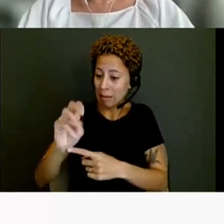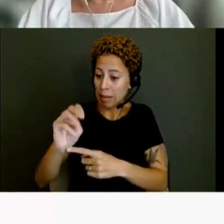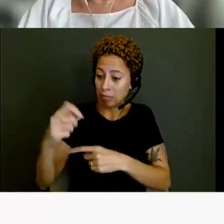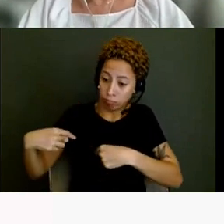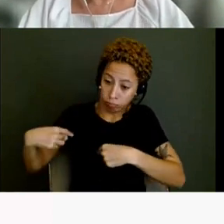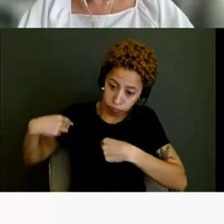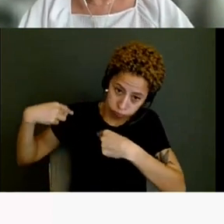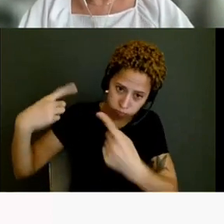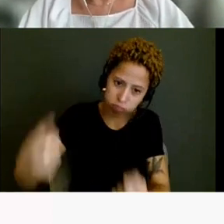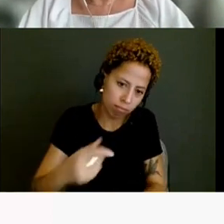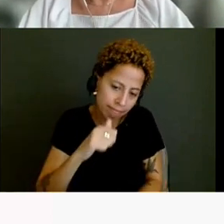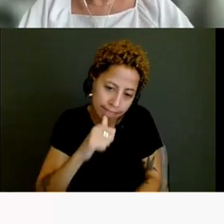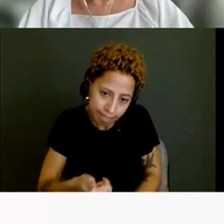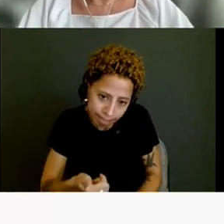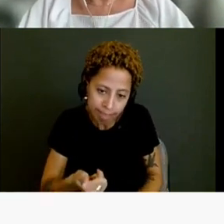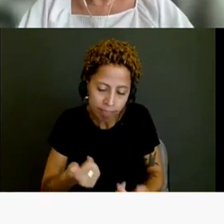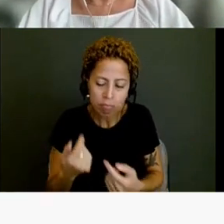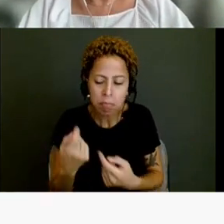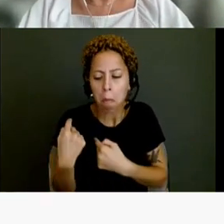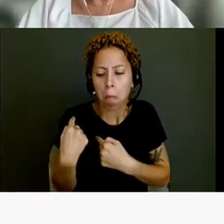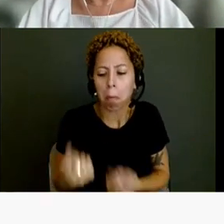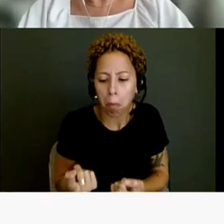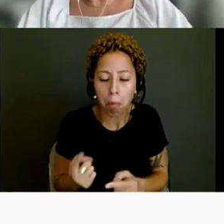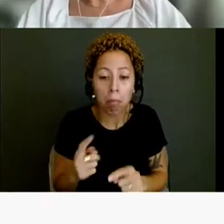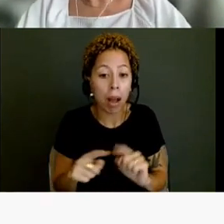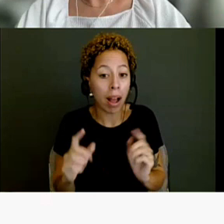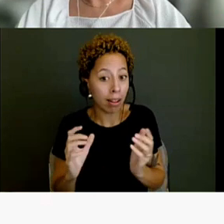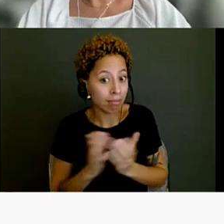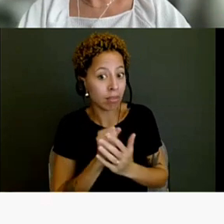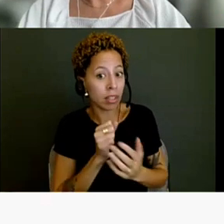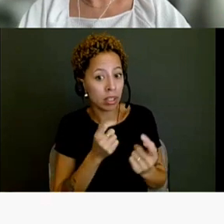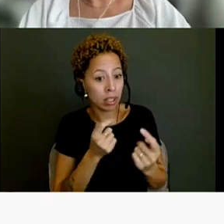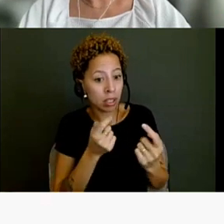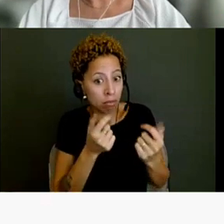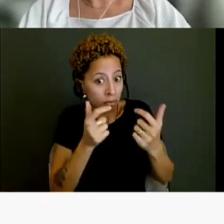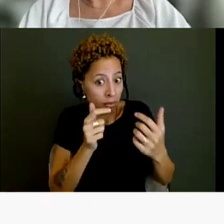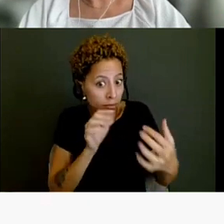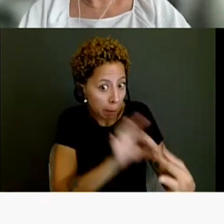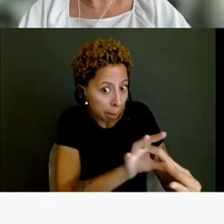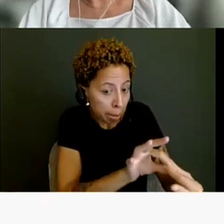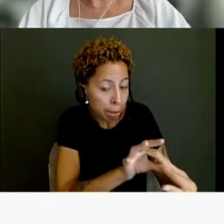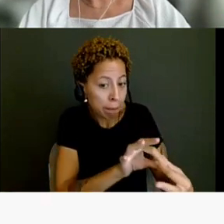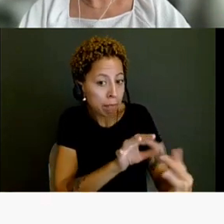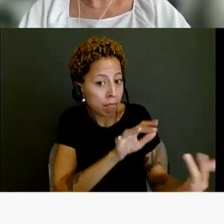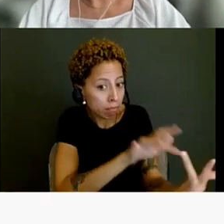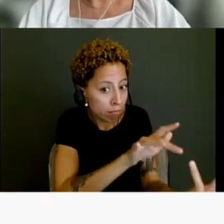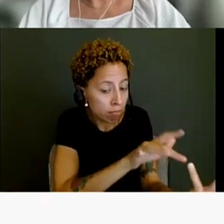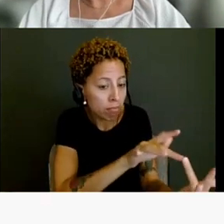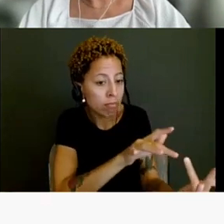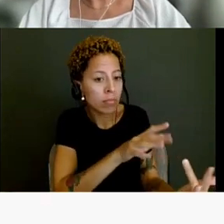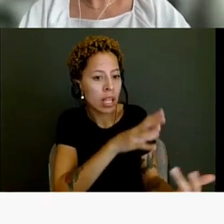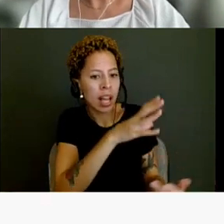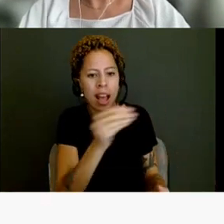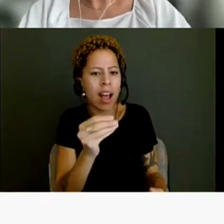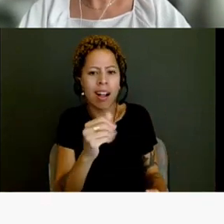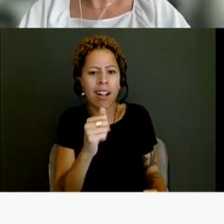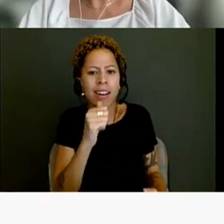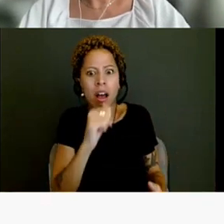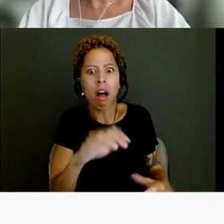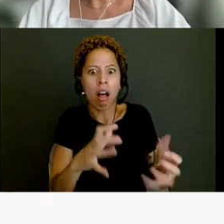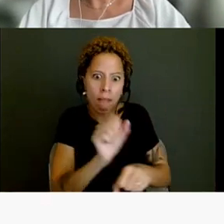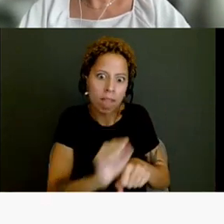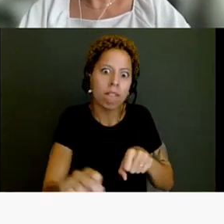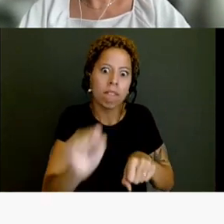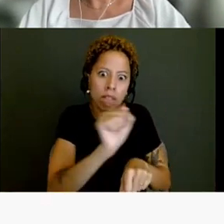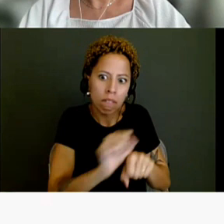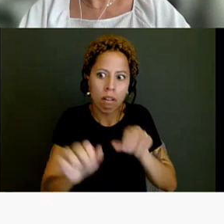is our ability to connect quickly, privately, and with minimum effort with our learners. We are glad to have